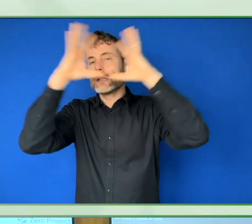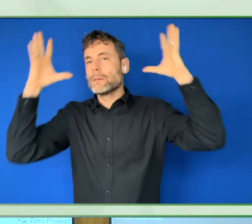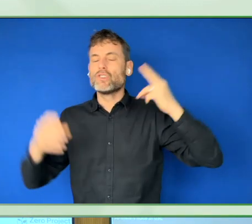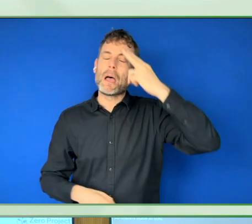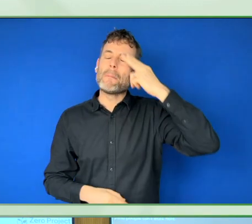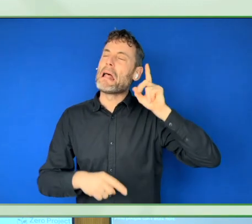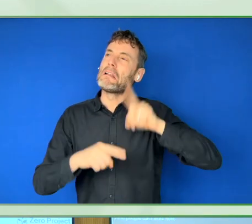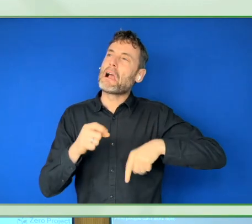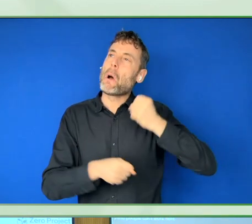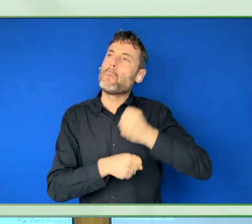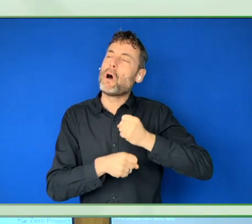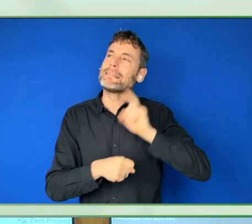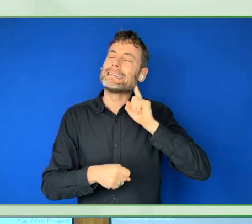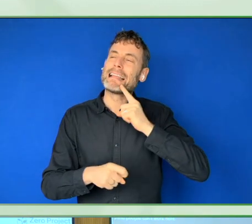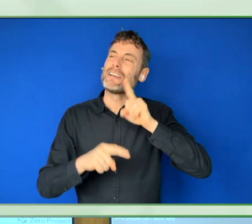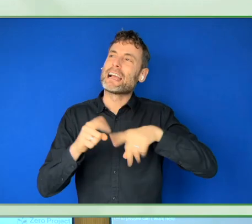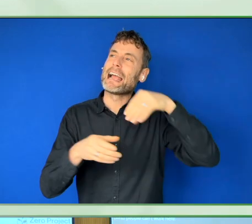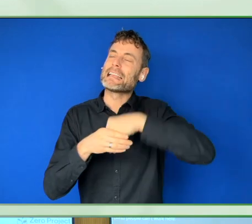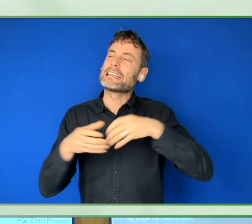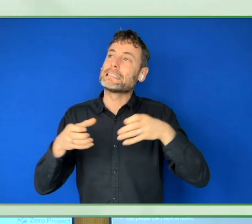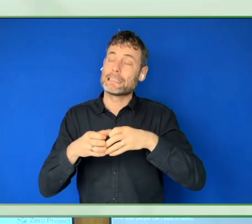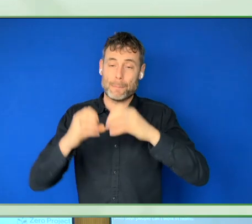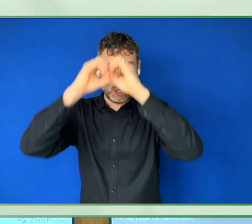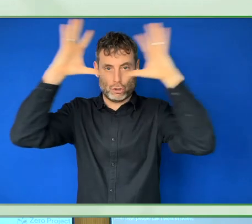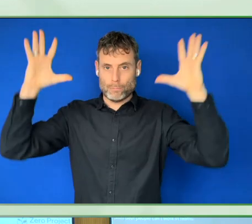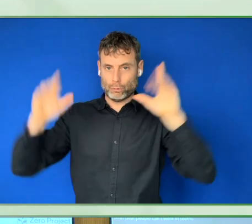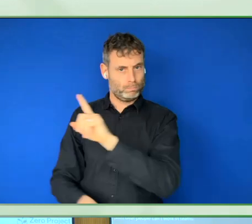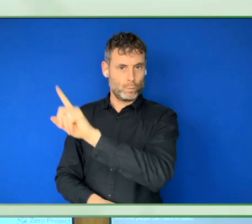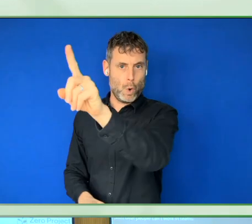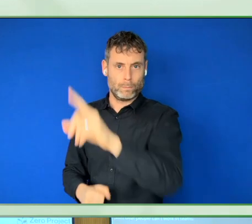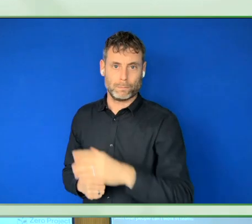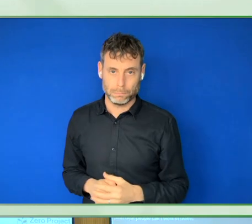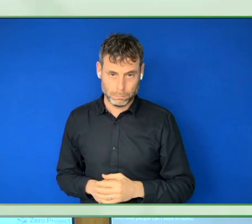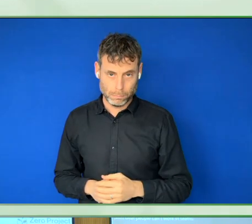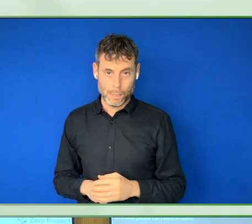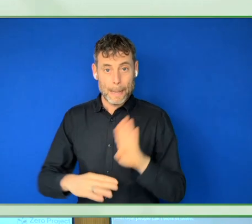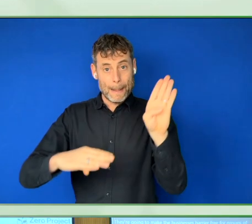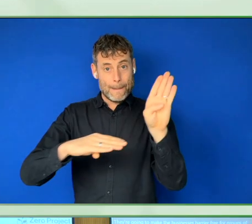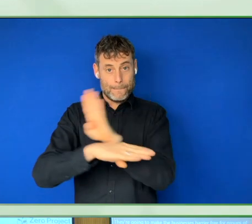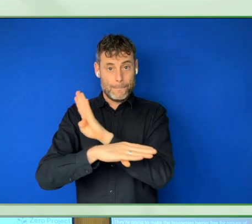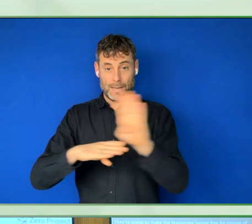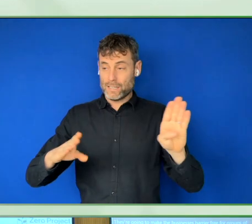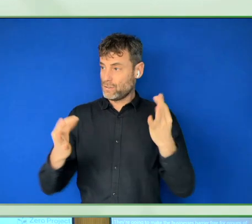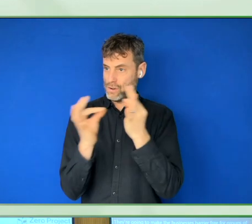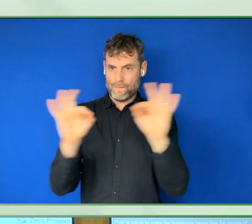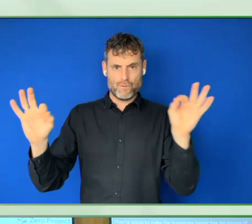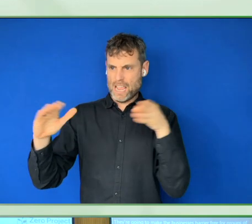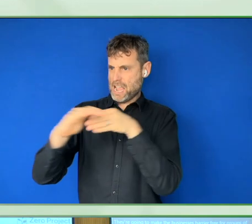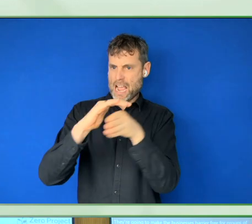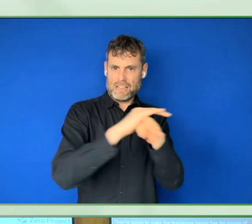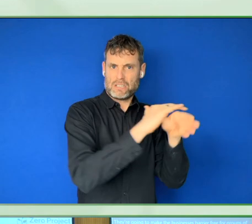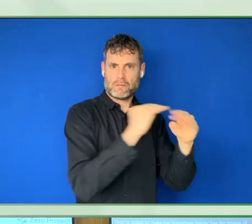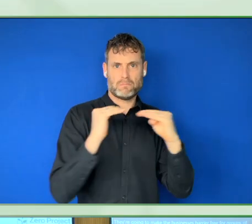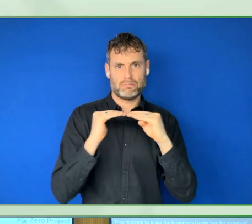teams. They're going to make the businesses barrier-free for groups of people with similar access needs as possible,